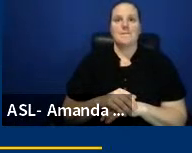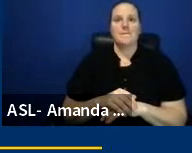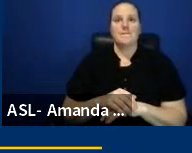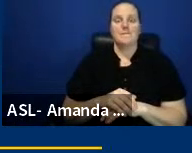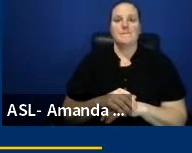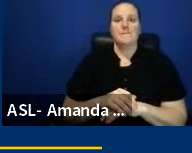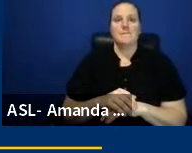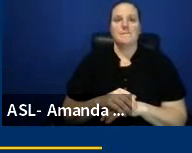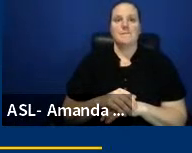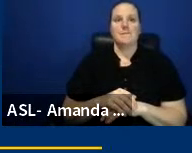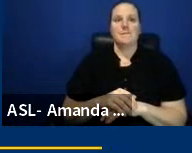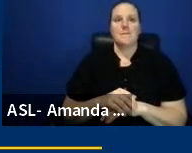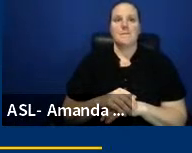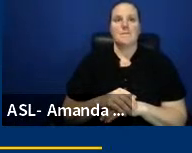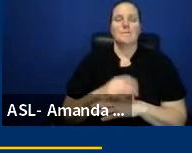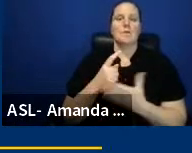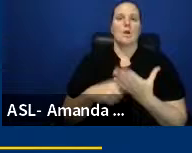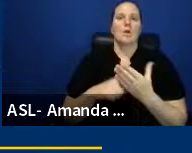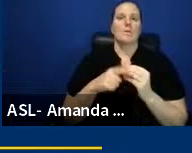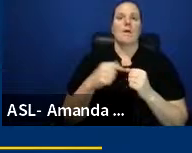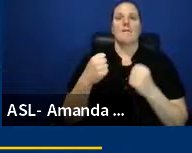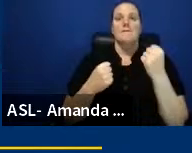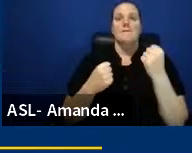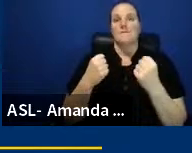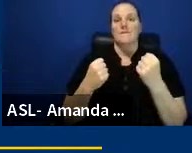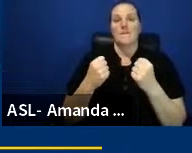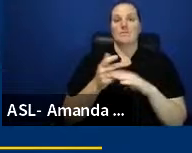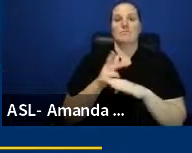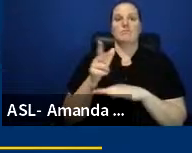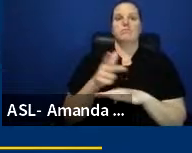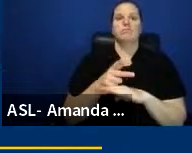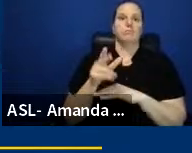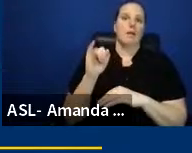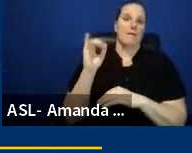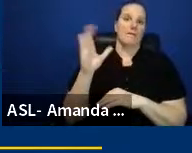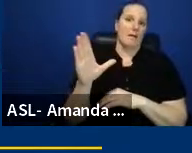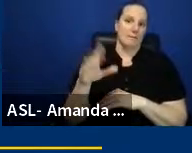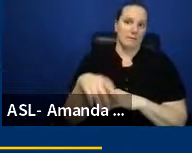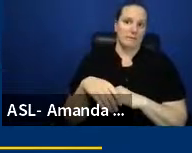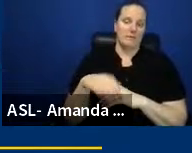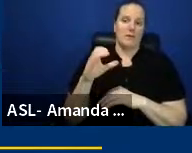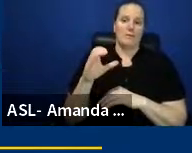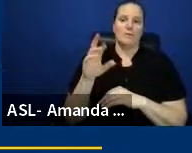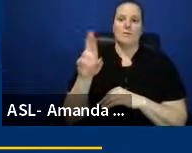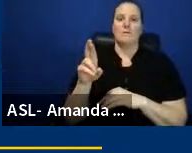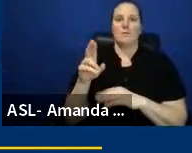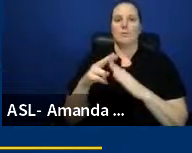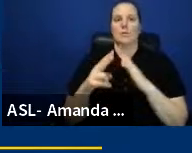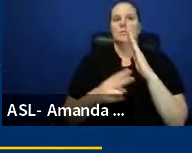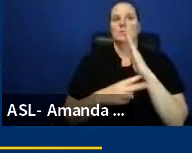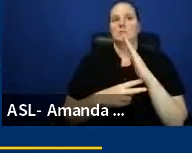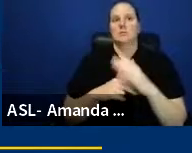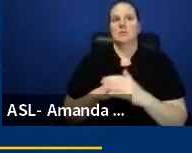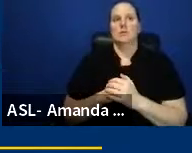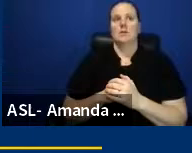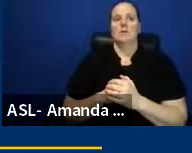Next, I'm going to talk about vehicles crossing the I-5 Columbia River bridges. So in existing conditions in 2019, there's